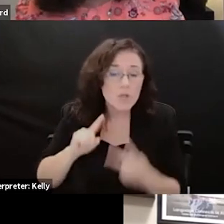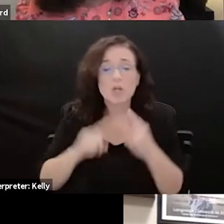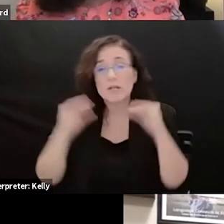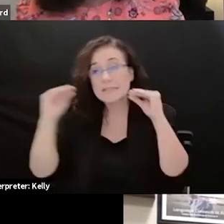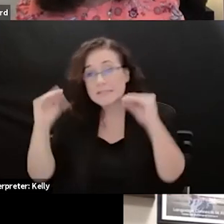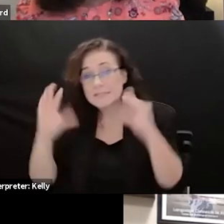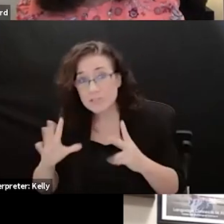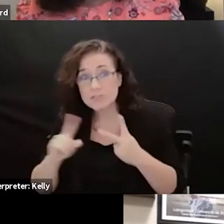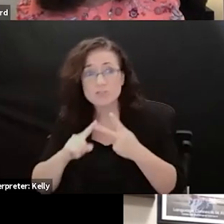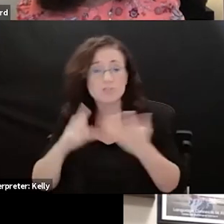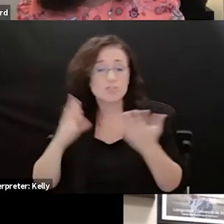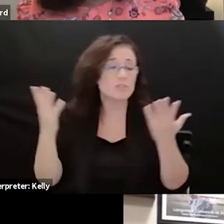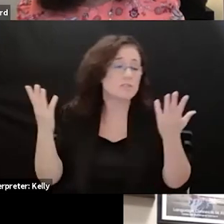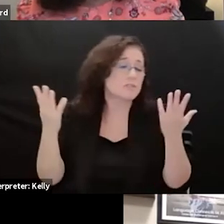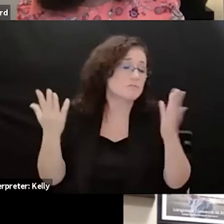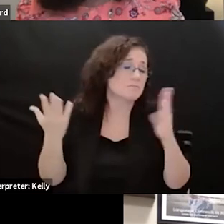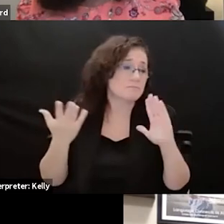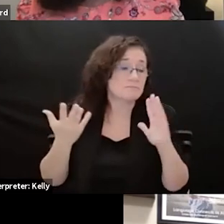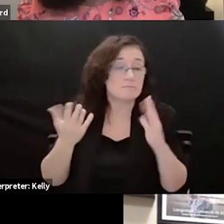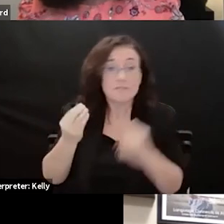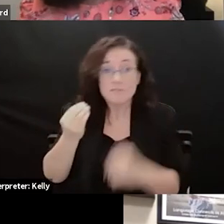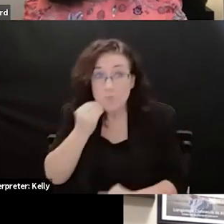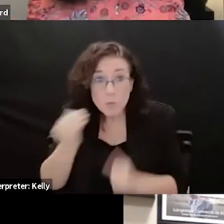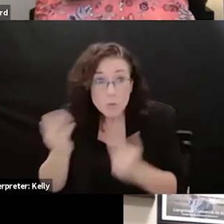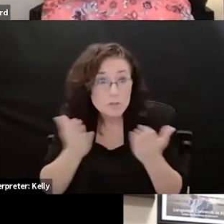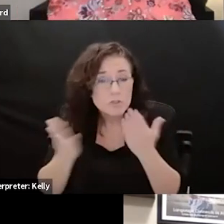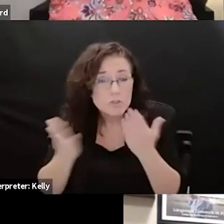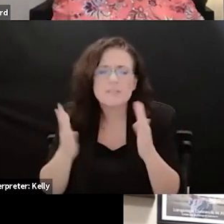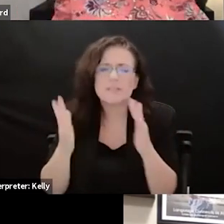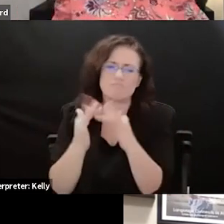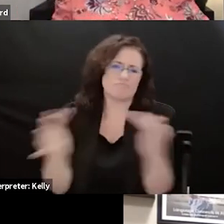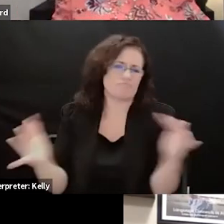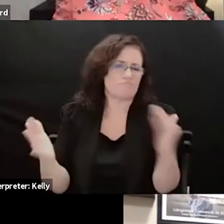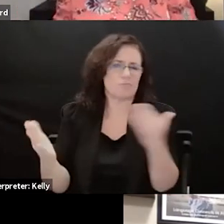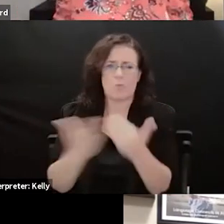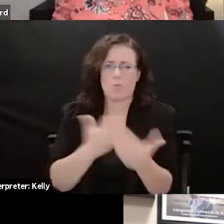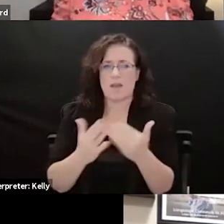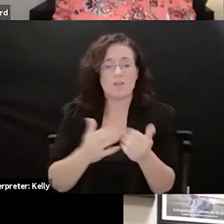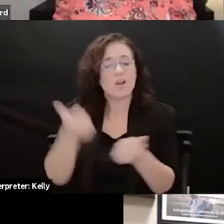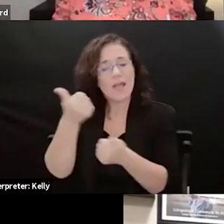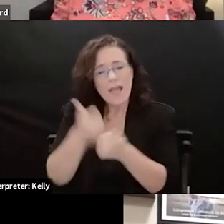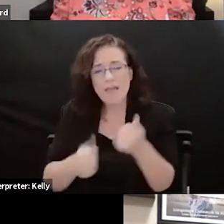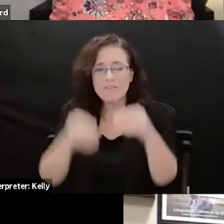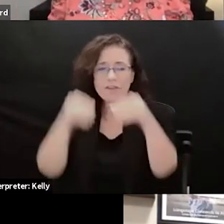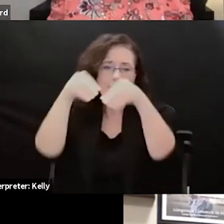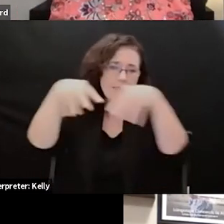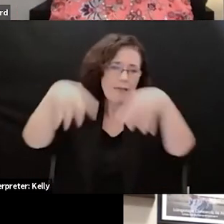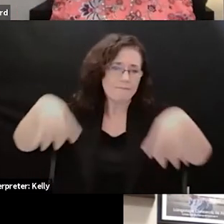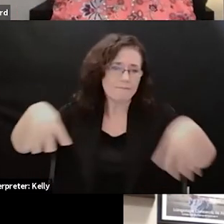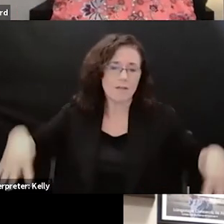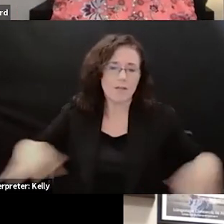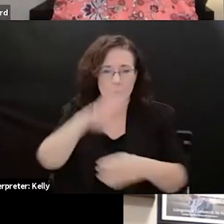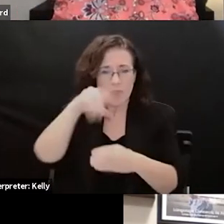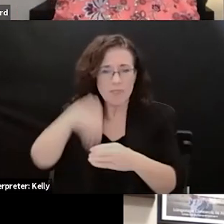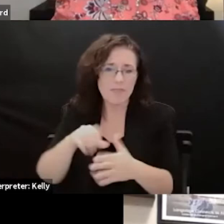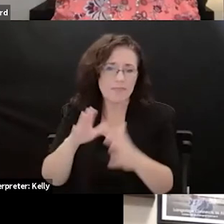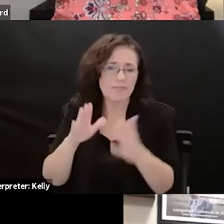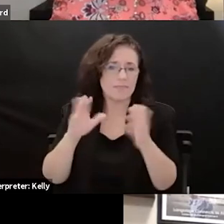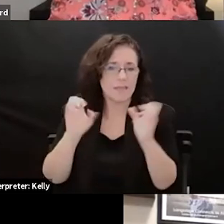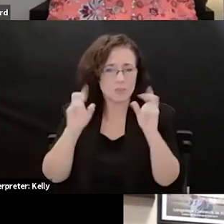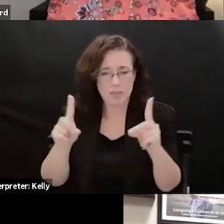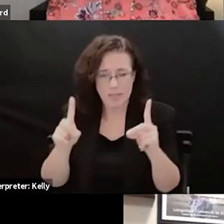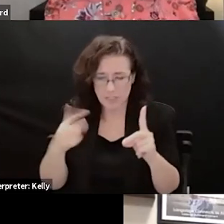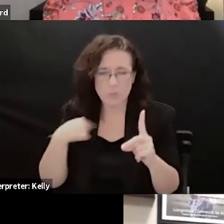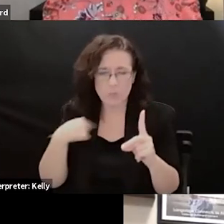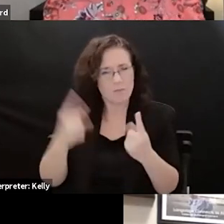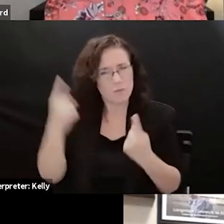classroom you know in food services etc right at every level on um on a daily basis